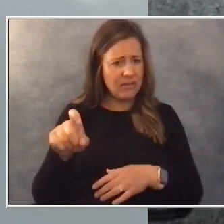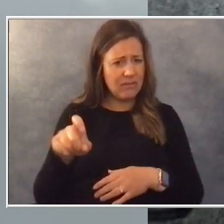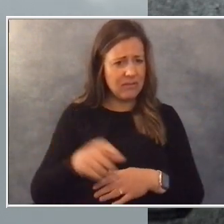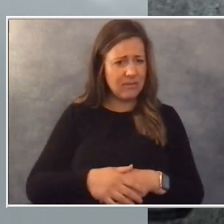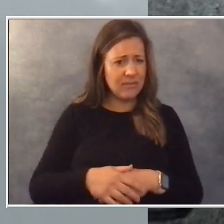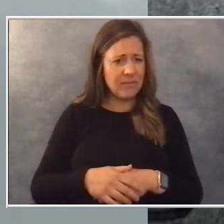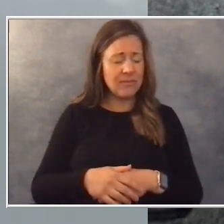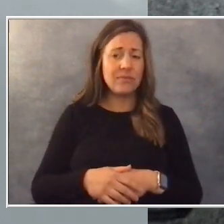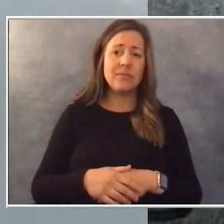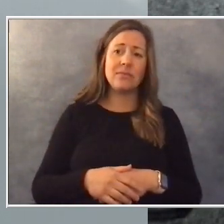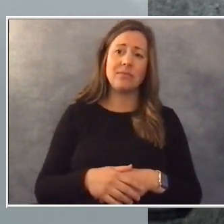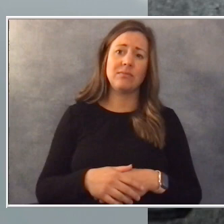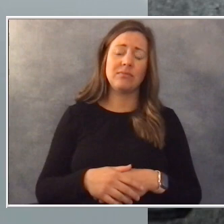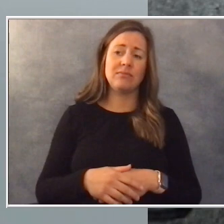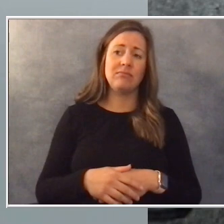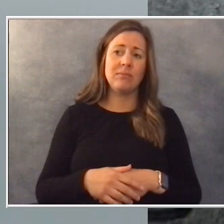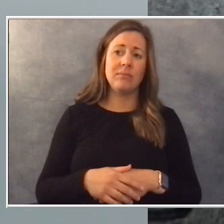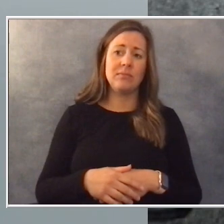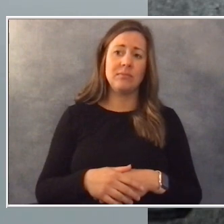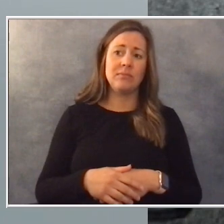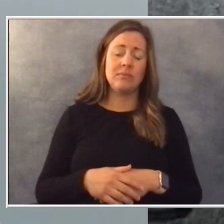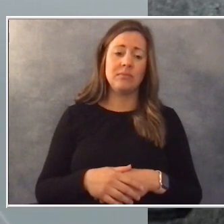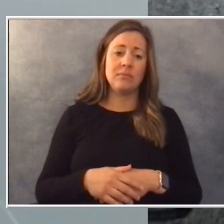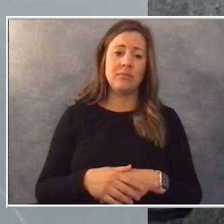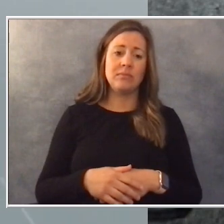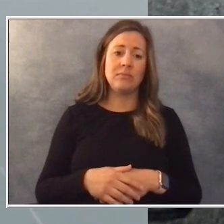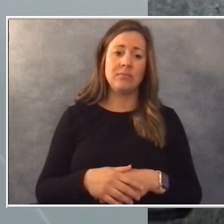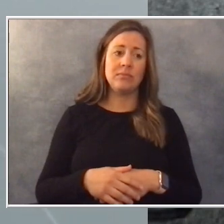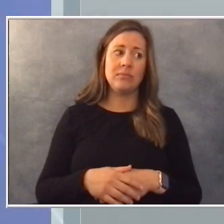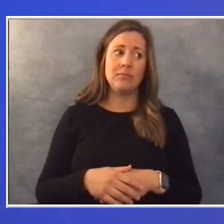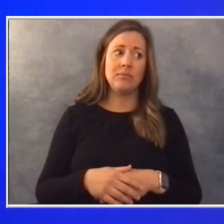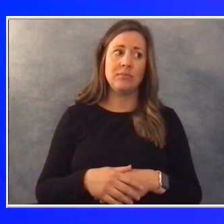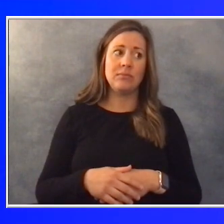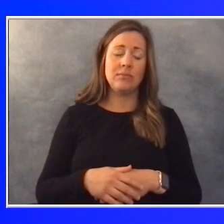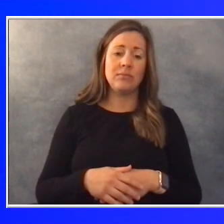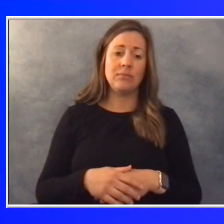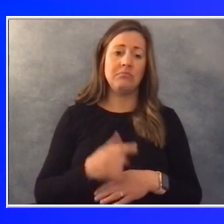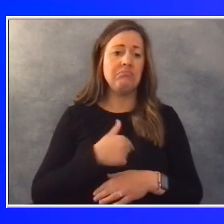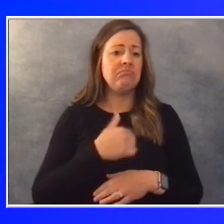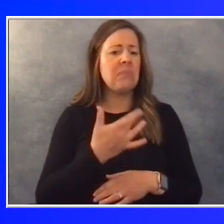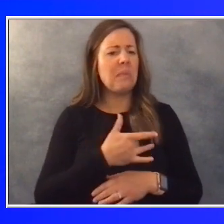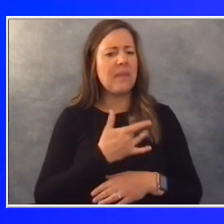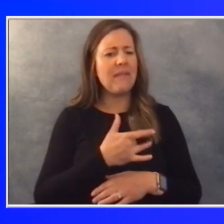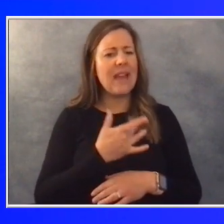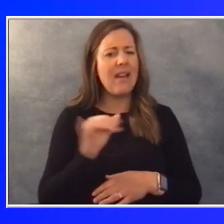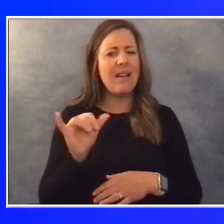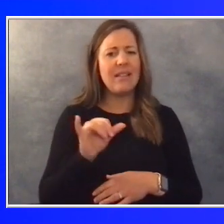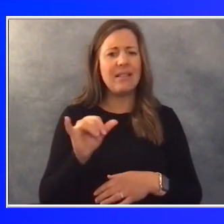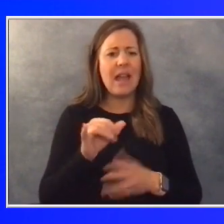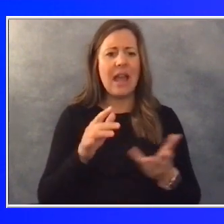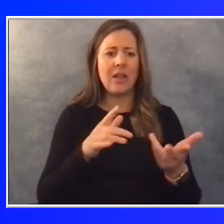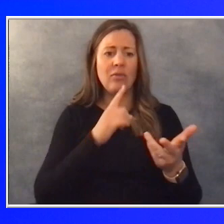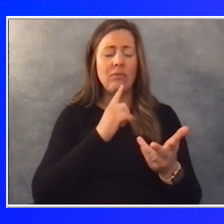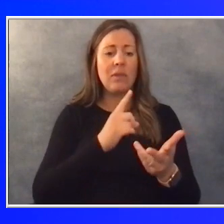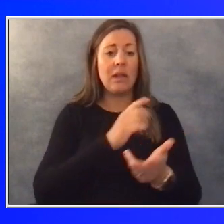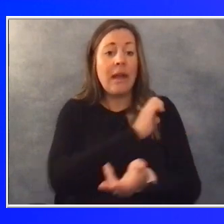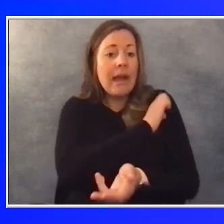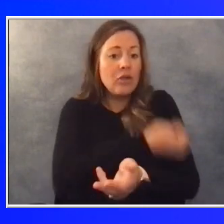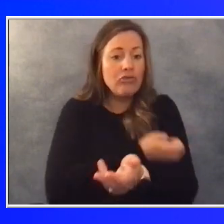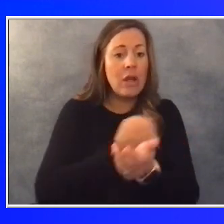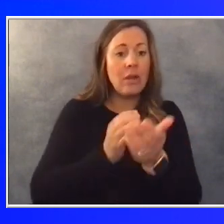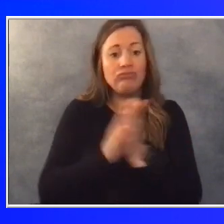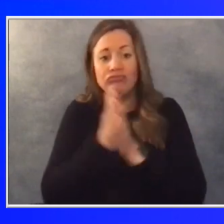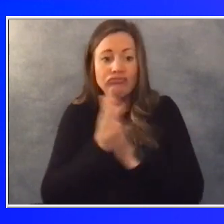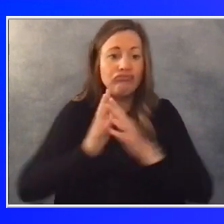know that I necessarily felt, you know, like some burst of energy. But I